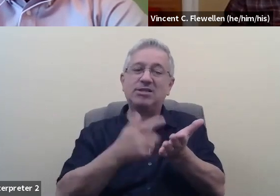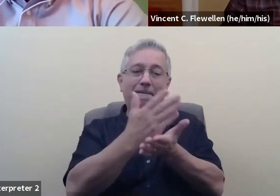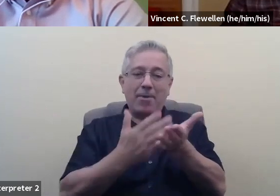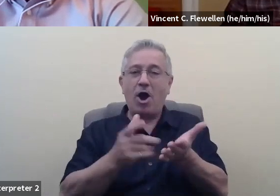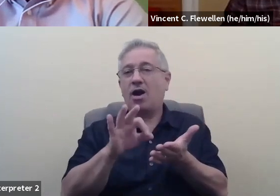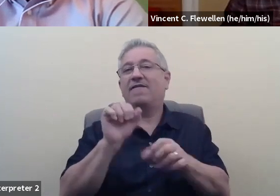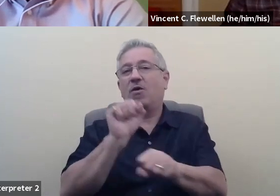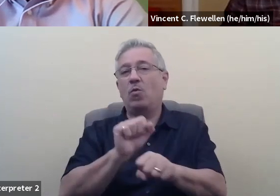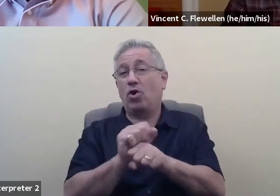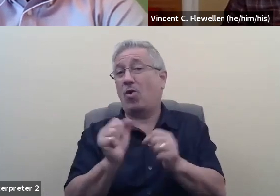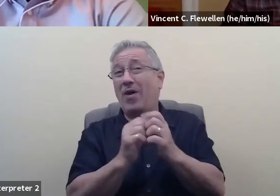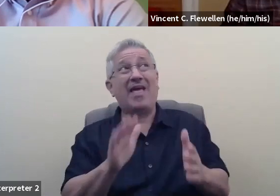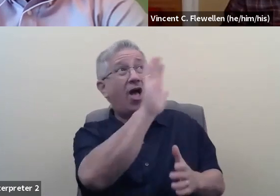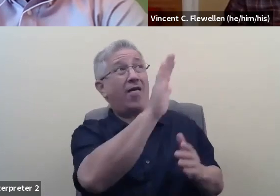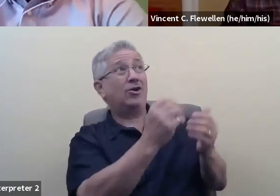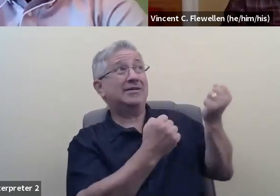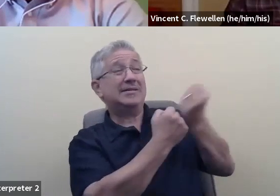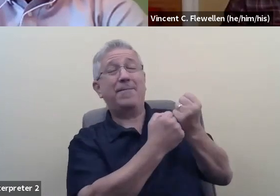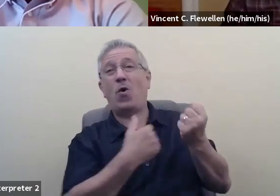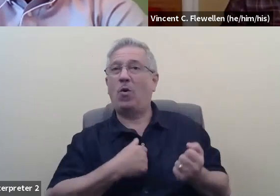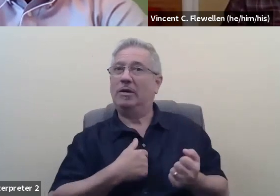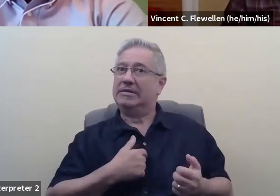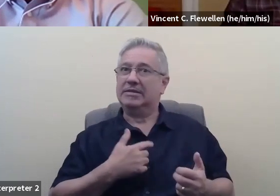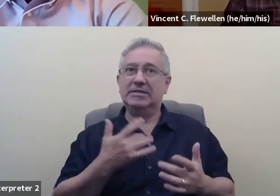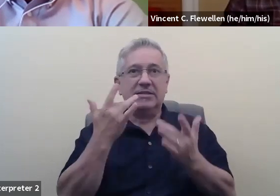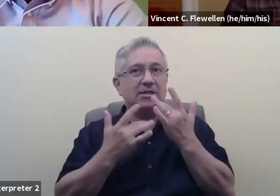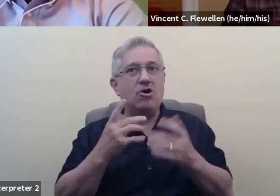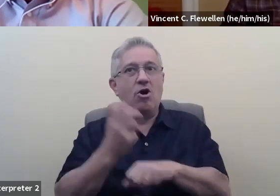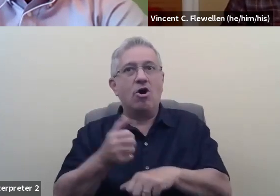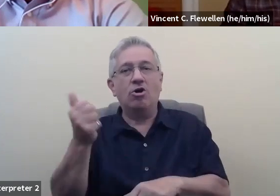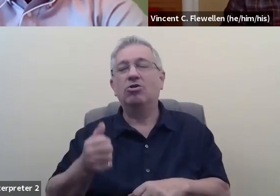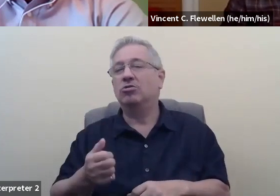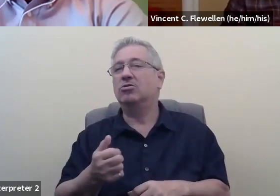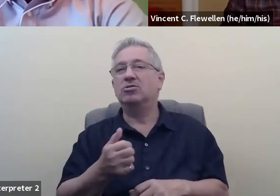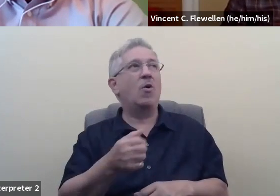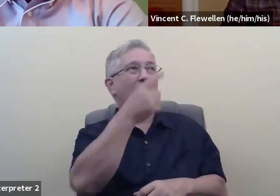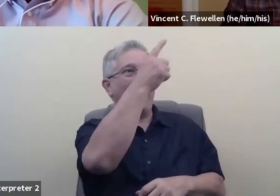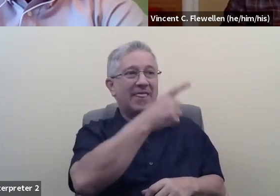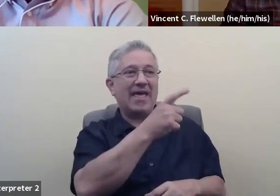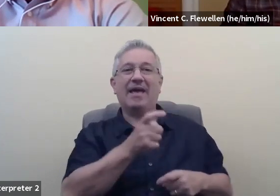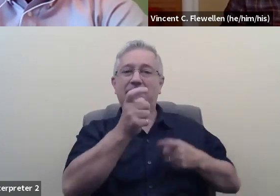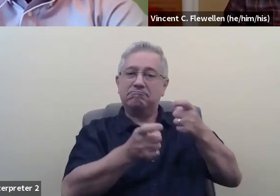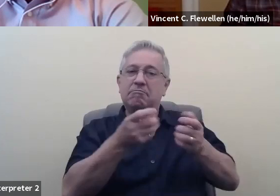said, what gets measured gets done. So that's where you got to put your money where your mouth is. So.